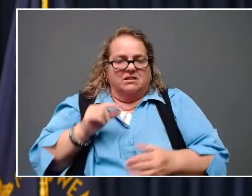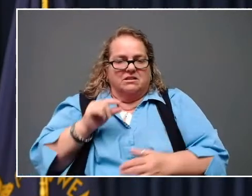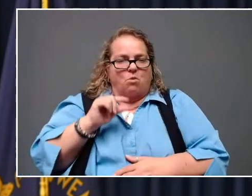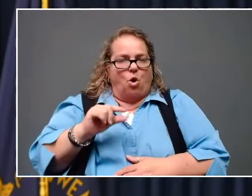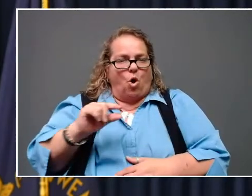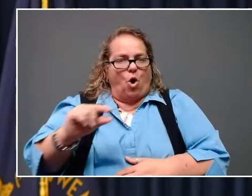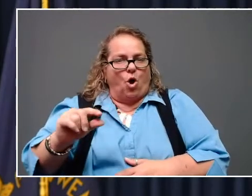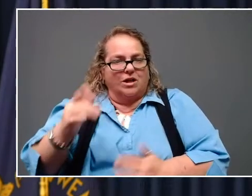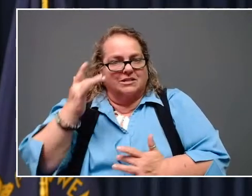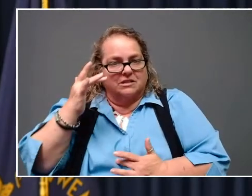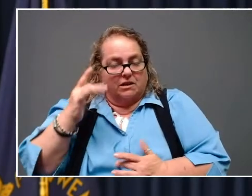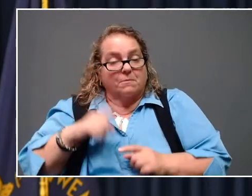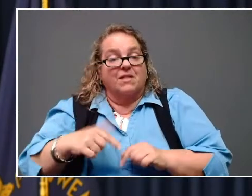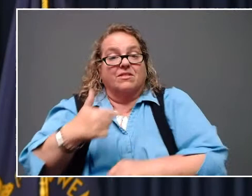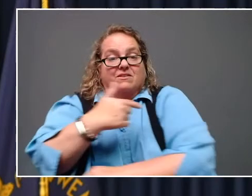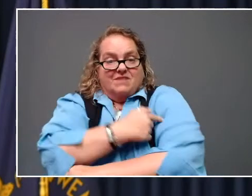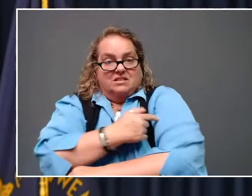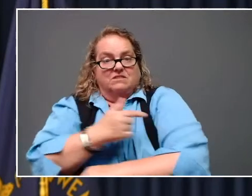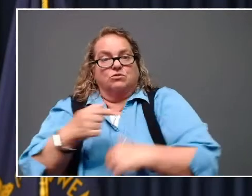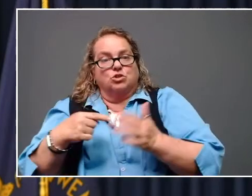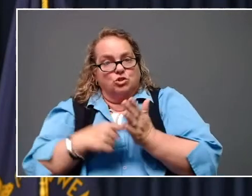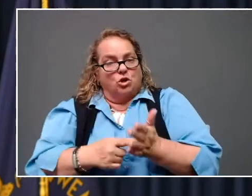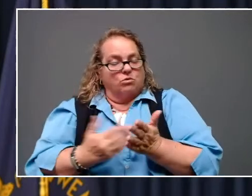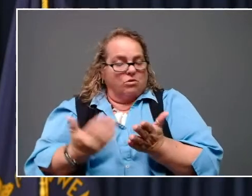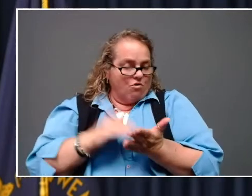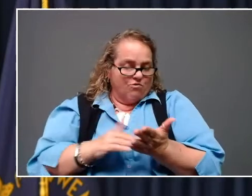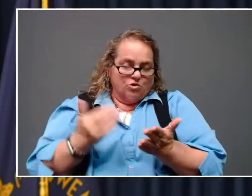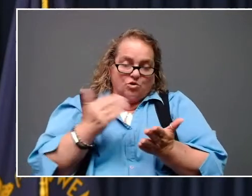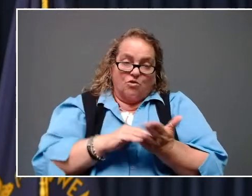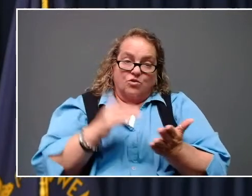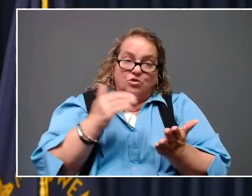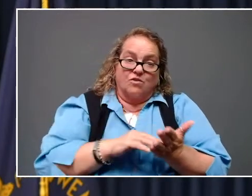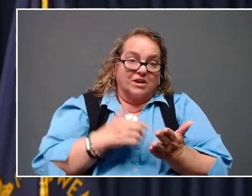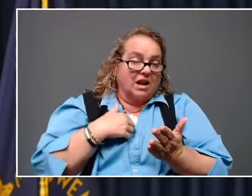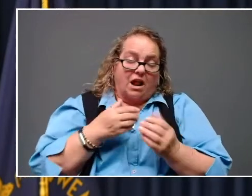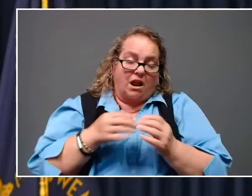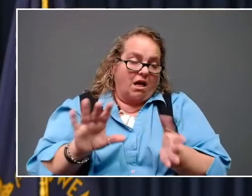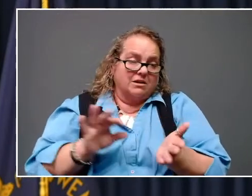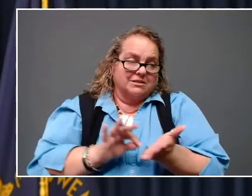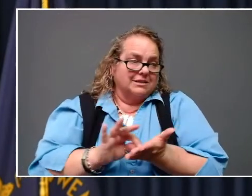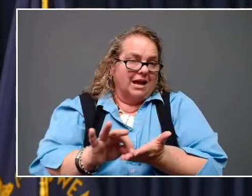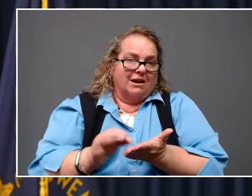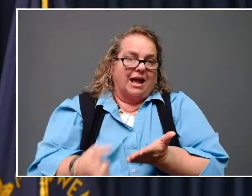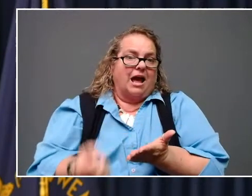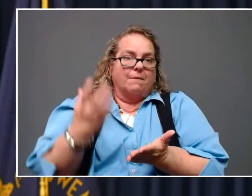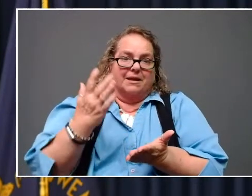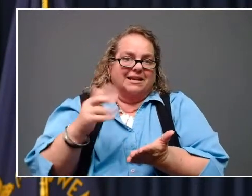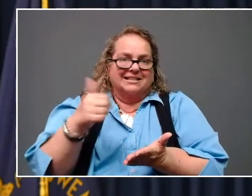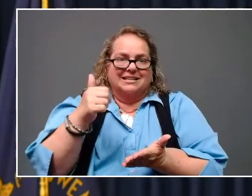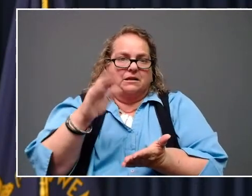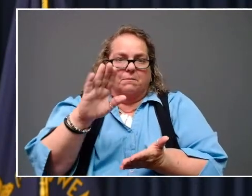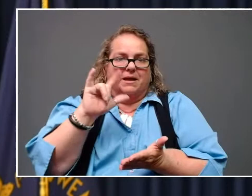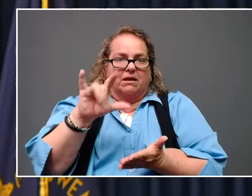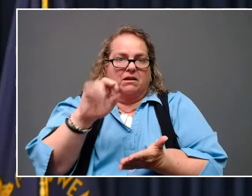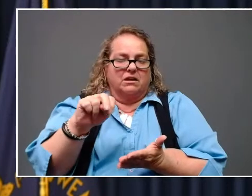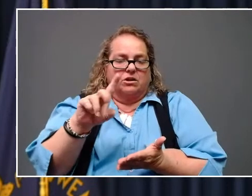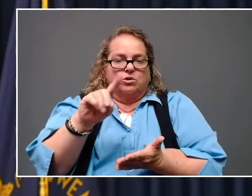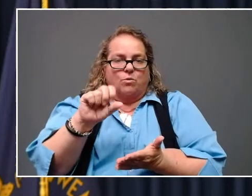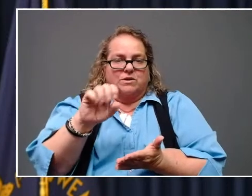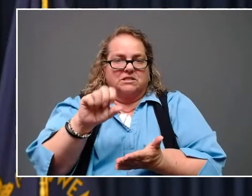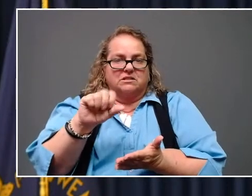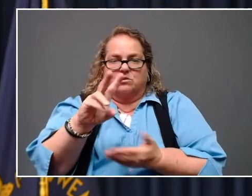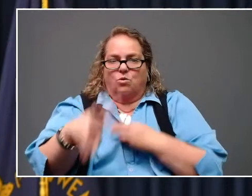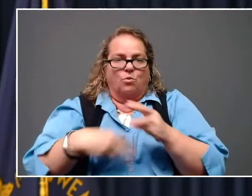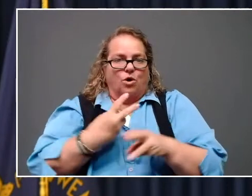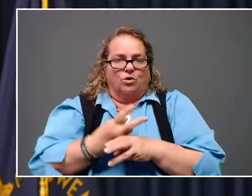have been shown over and over and over, and I've lost count now how many, well over 10 billion doses have been given worldwide. I didn't